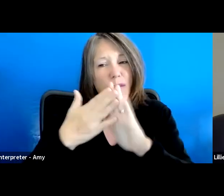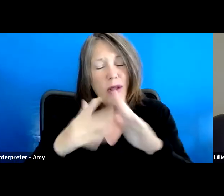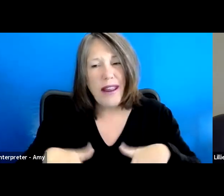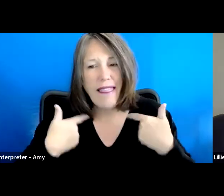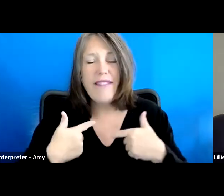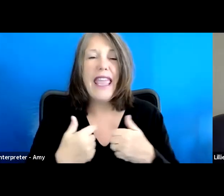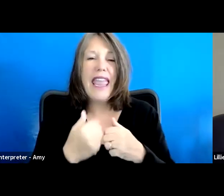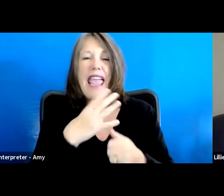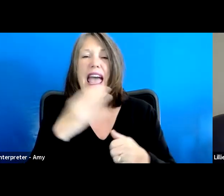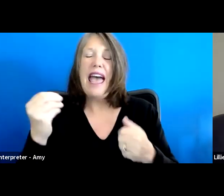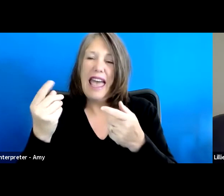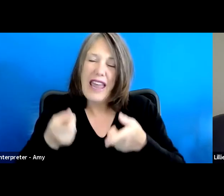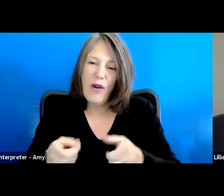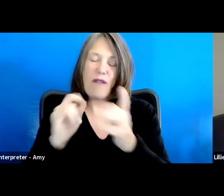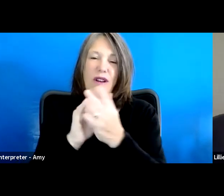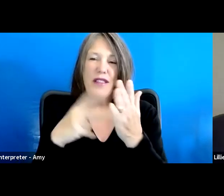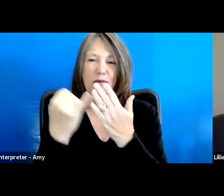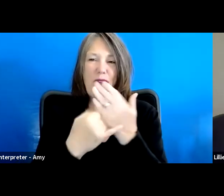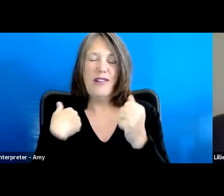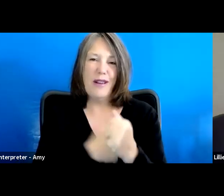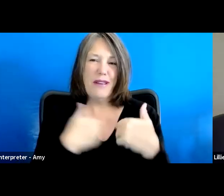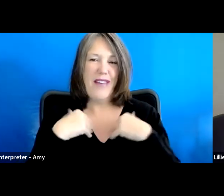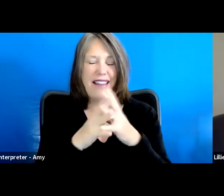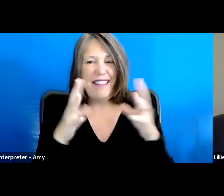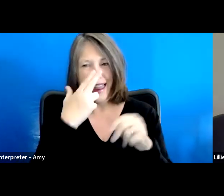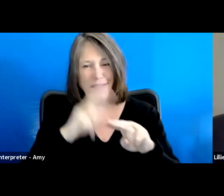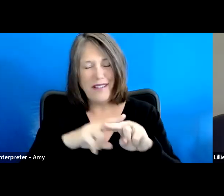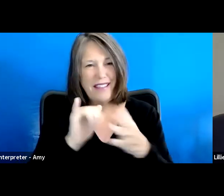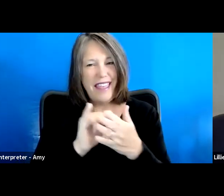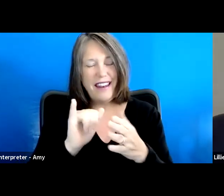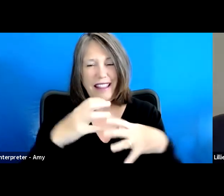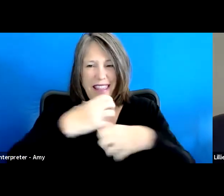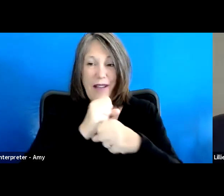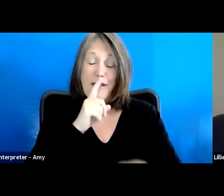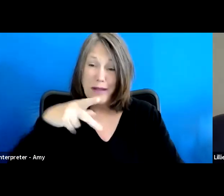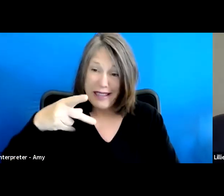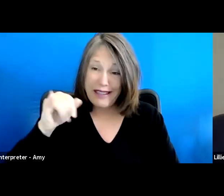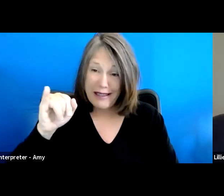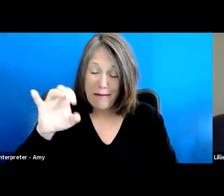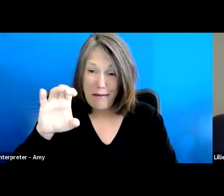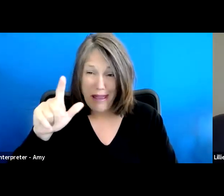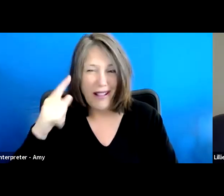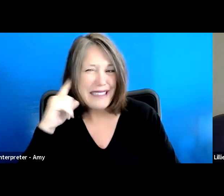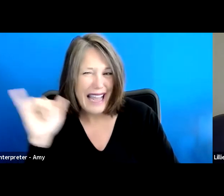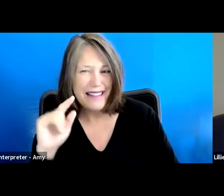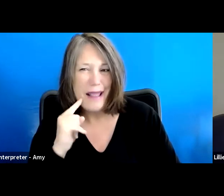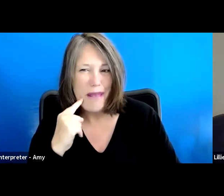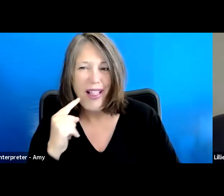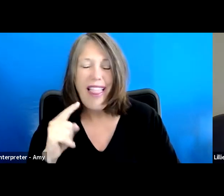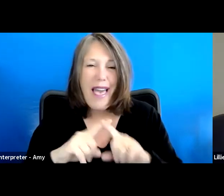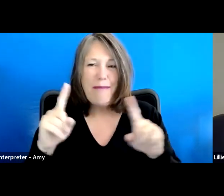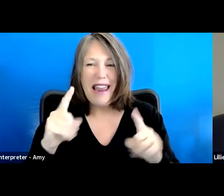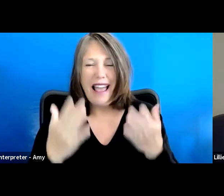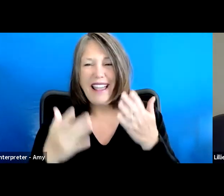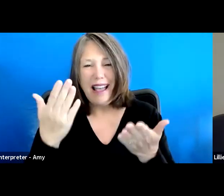Living. And over the course of this project, we've had a whole lot of fun with the fact that the acronym is Pickle. I probably should have incorporated more